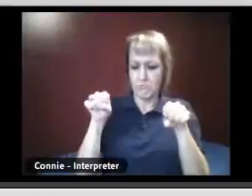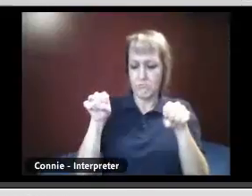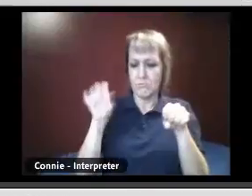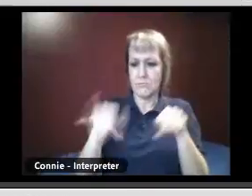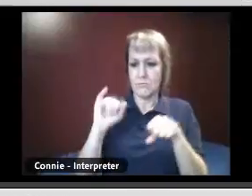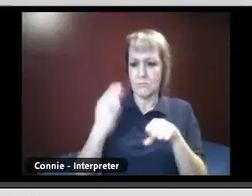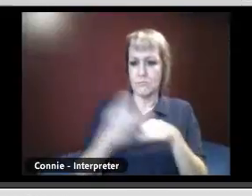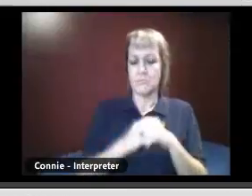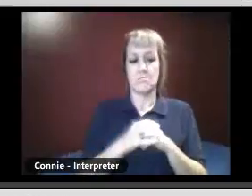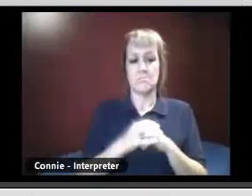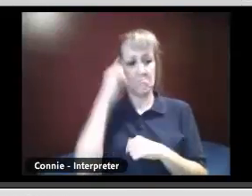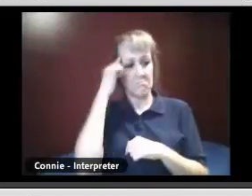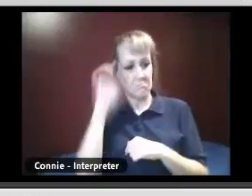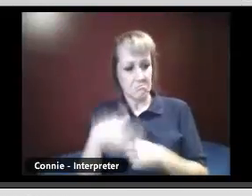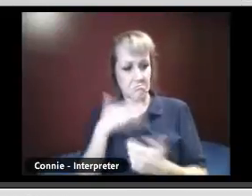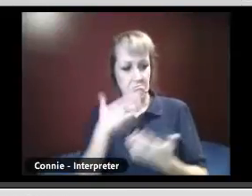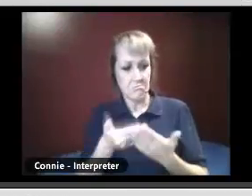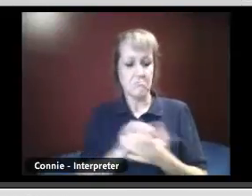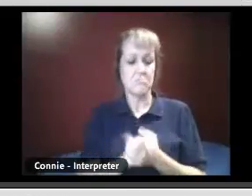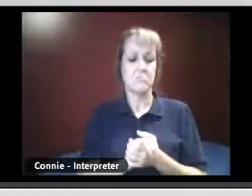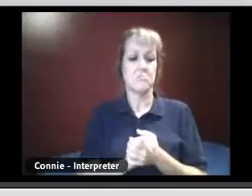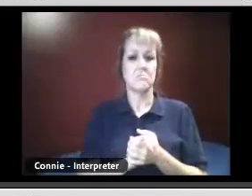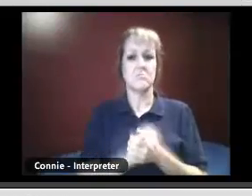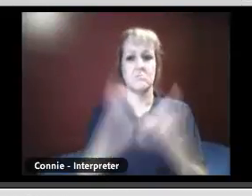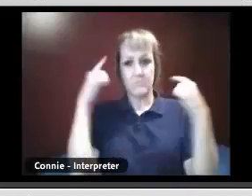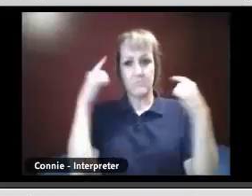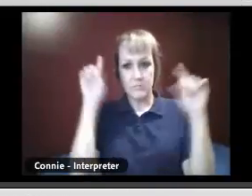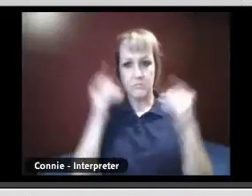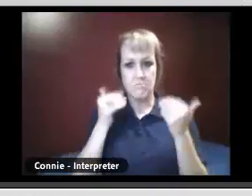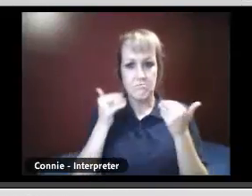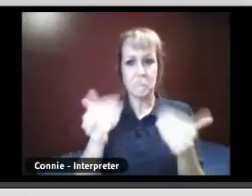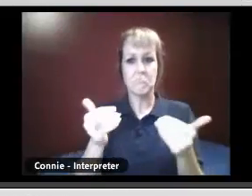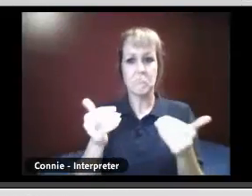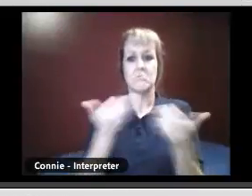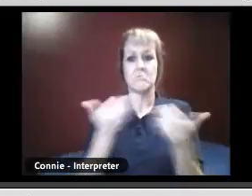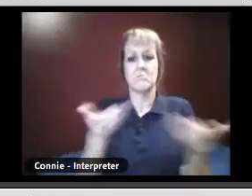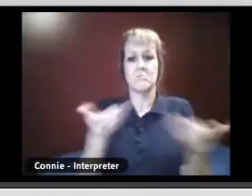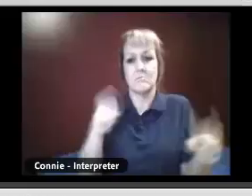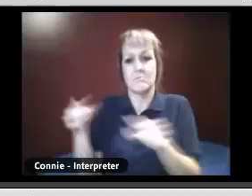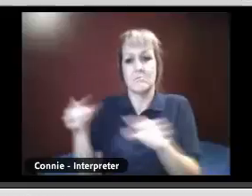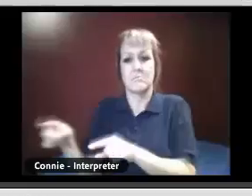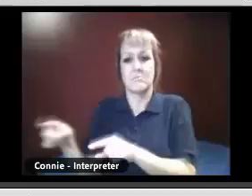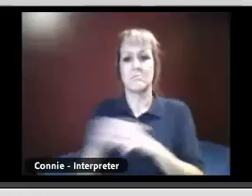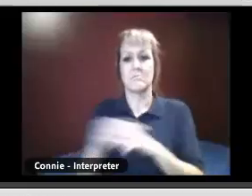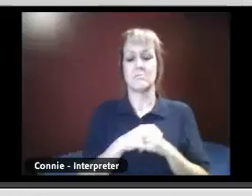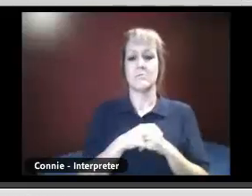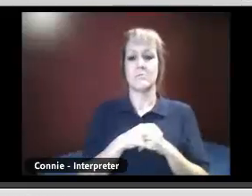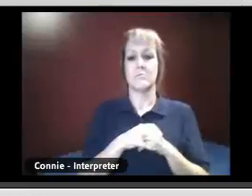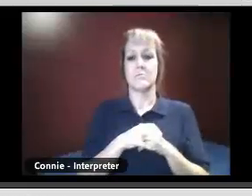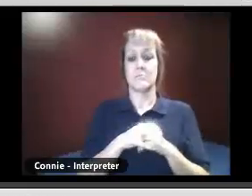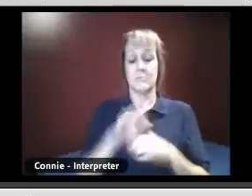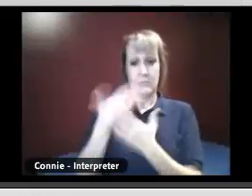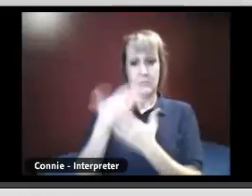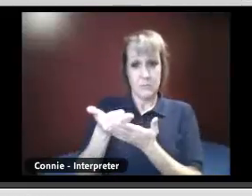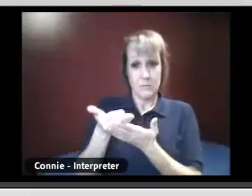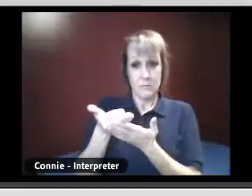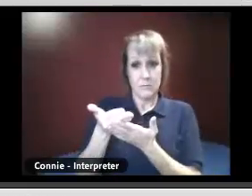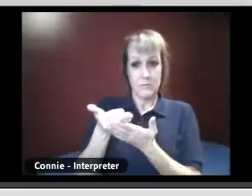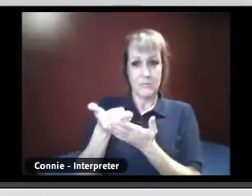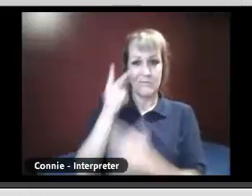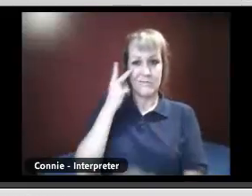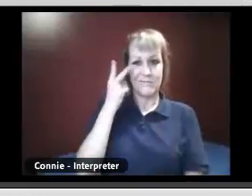And I thought, oh, this is good. They're finally getting to move forward. Things are happening. And yet, when I got there, I could tell and I could